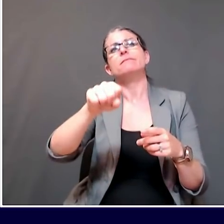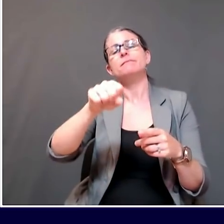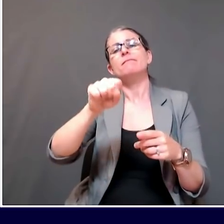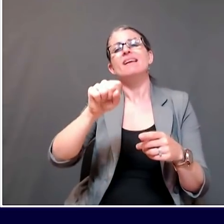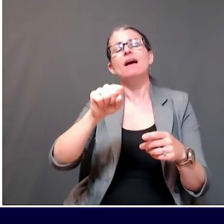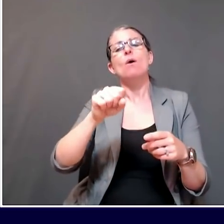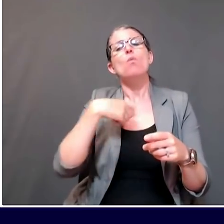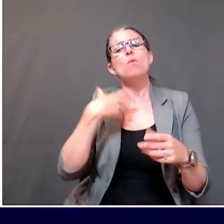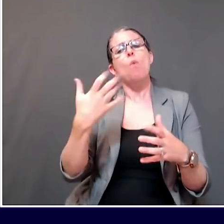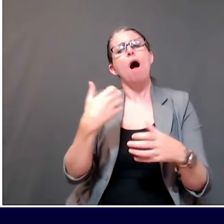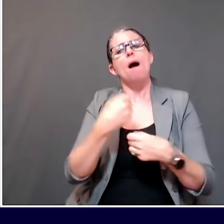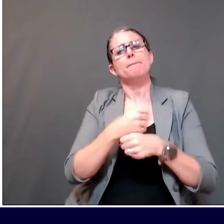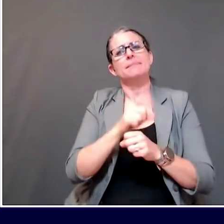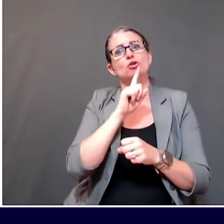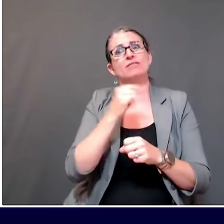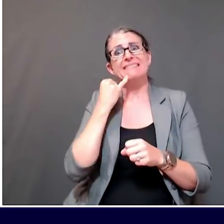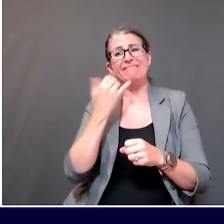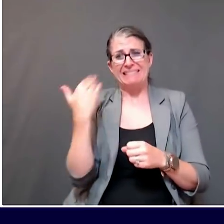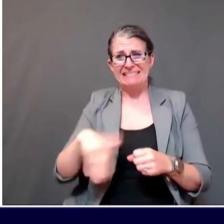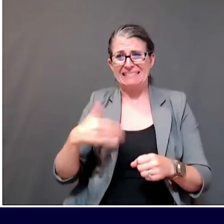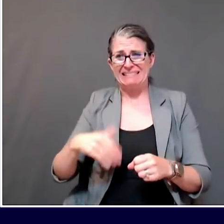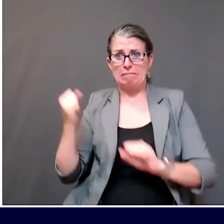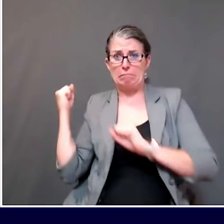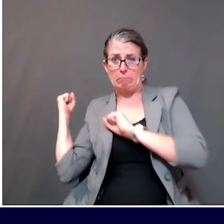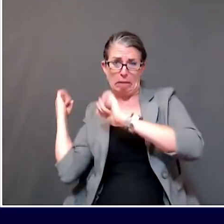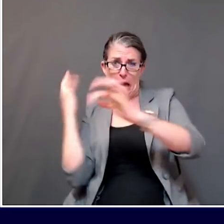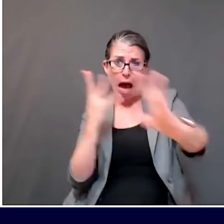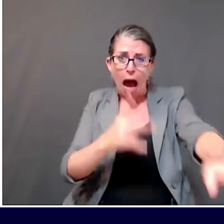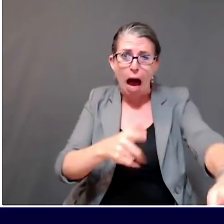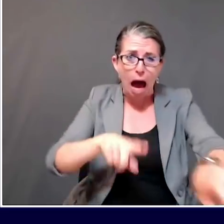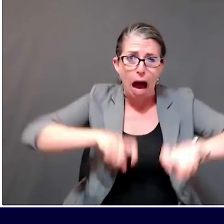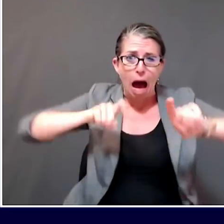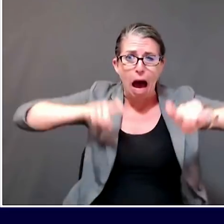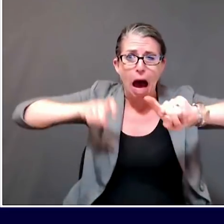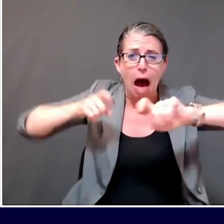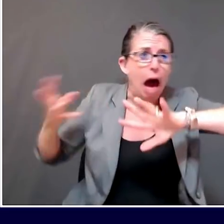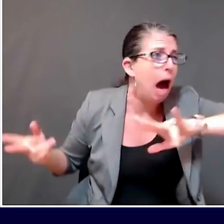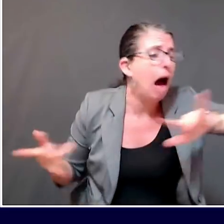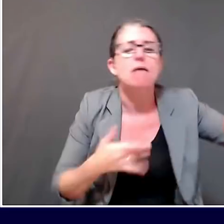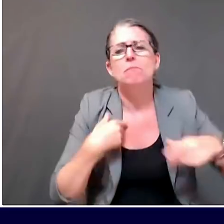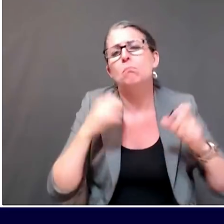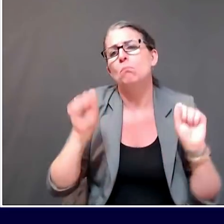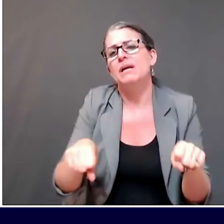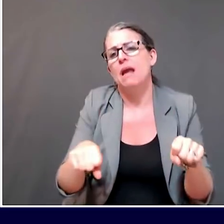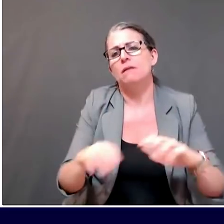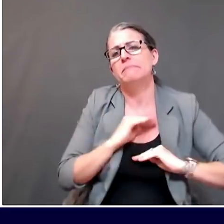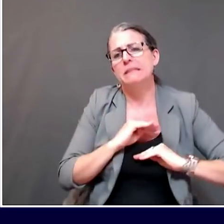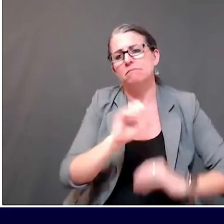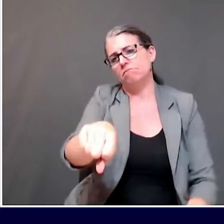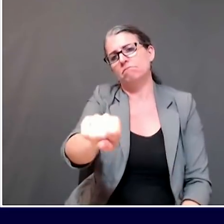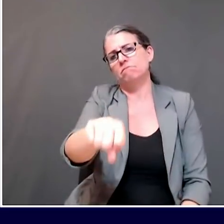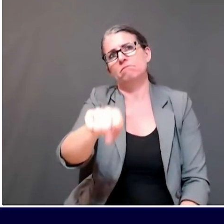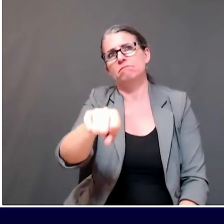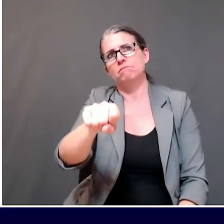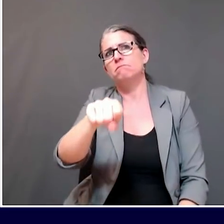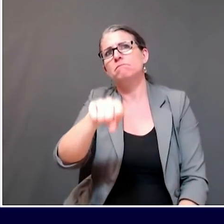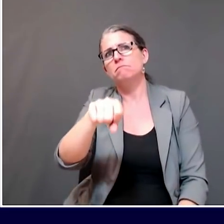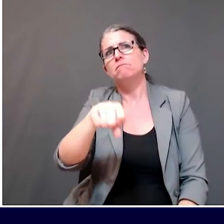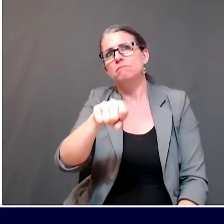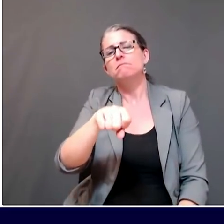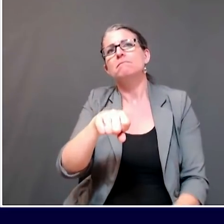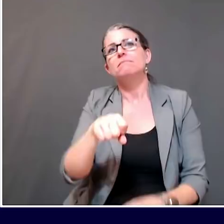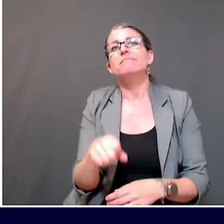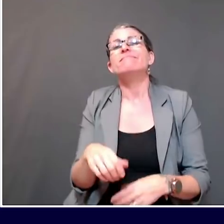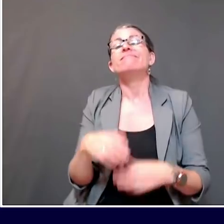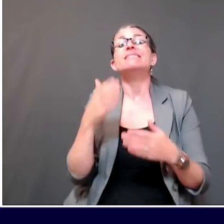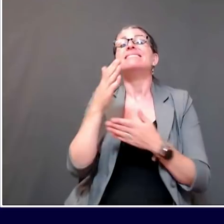tests. It really is to make sure that they have the tools, the staff, and the ability to get people in their areas,